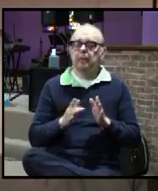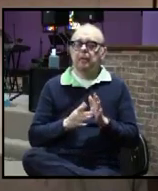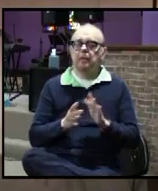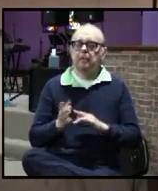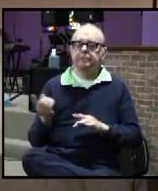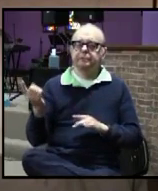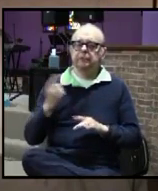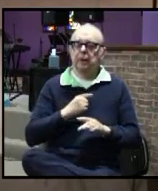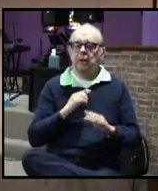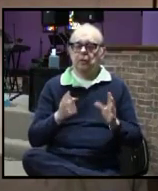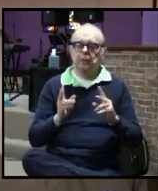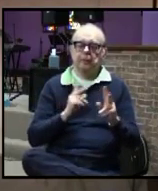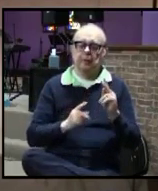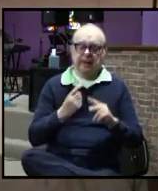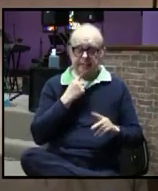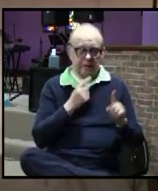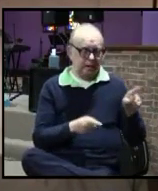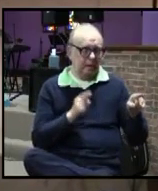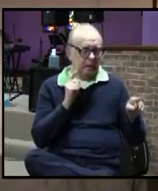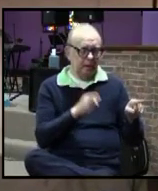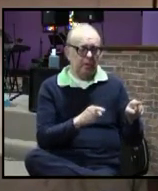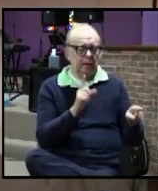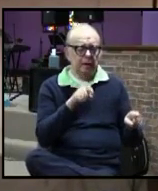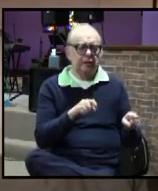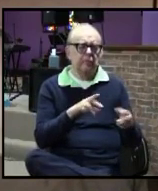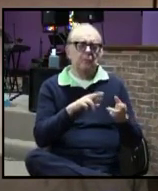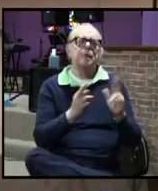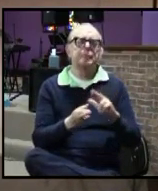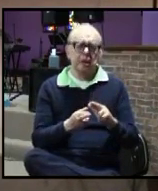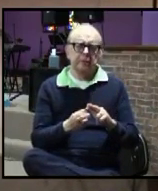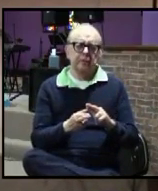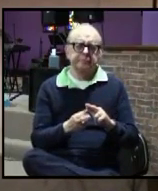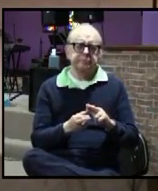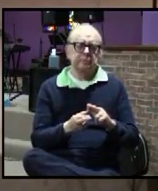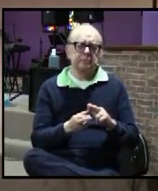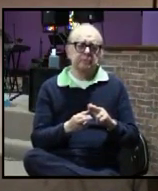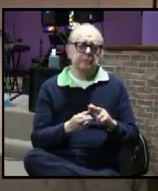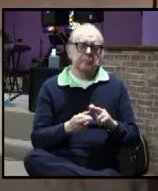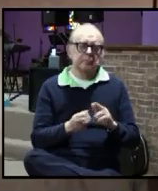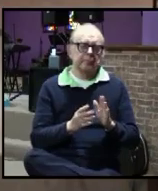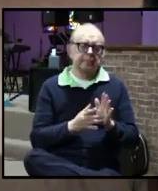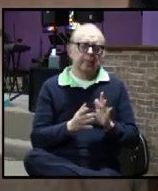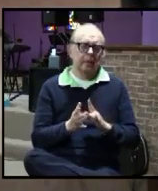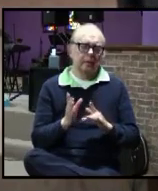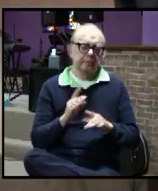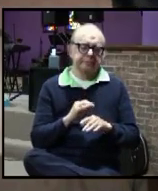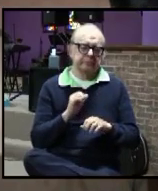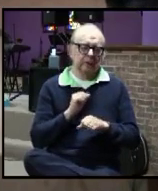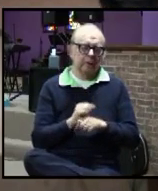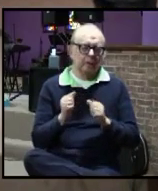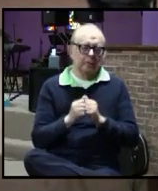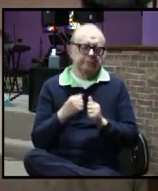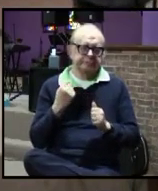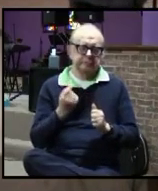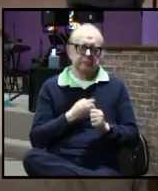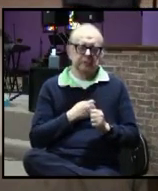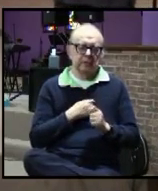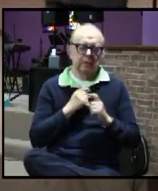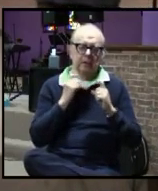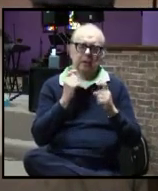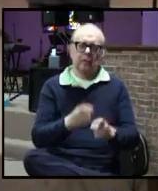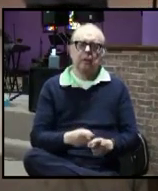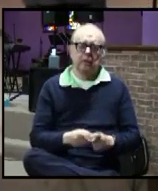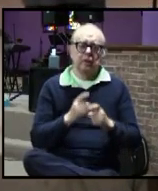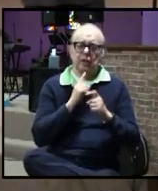But when Jesus came to this group of people and he said, you must repent, what he's dealing with them and what he's dealing with us is that